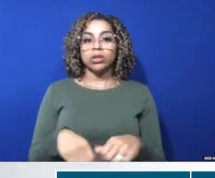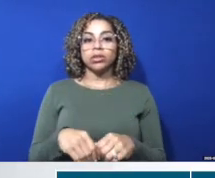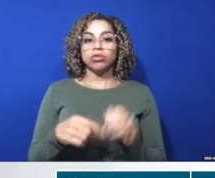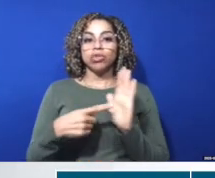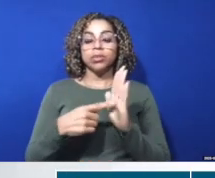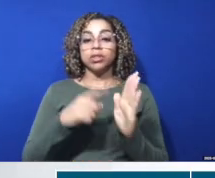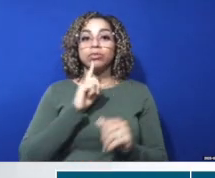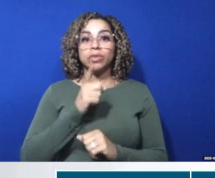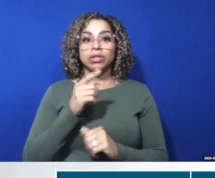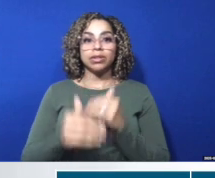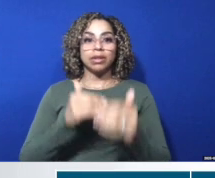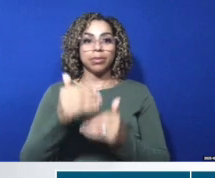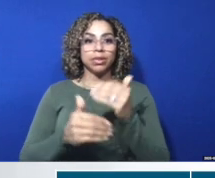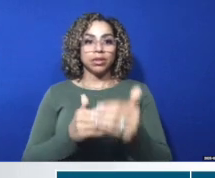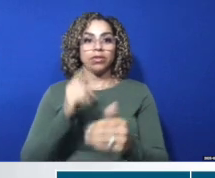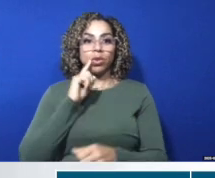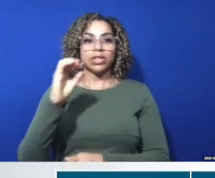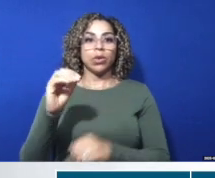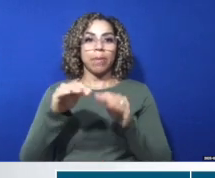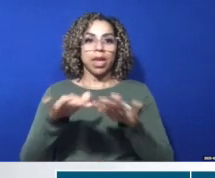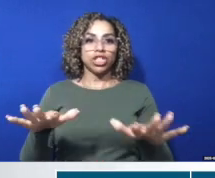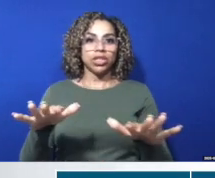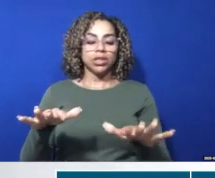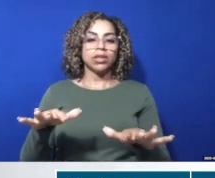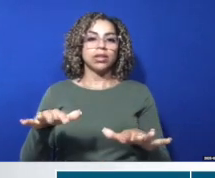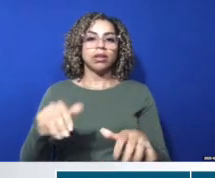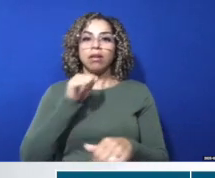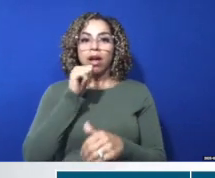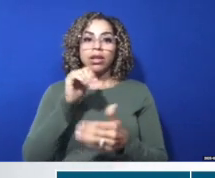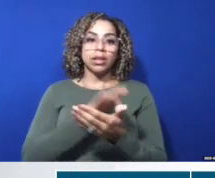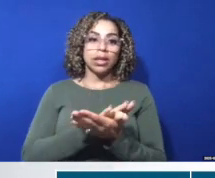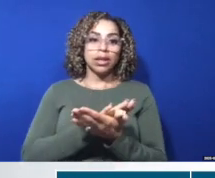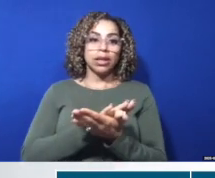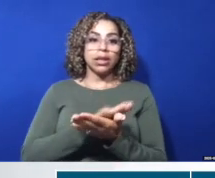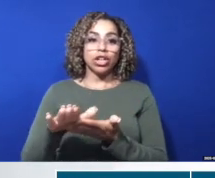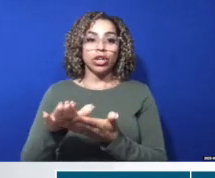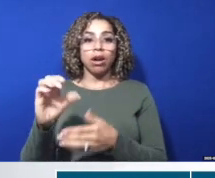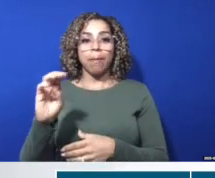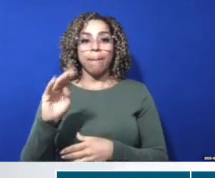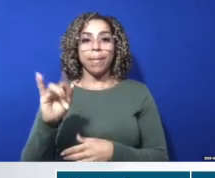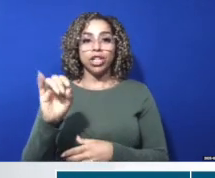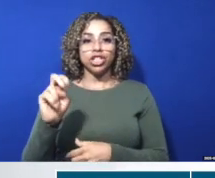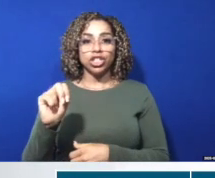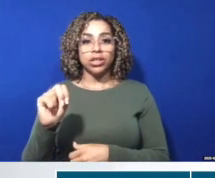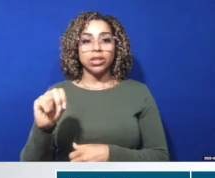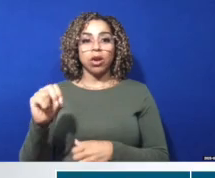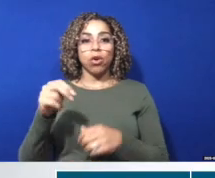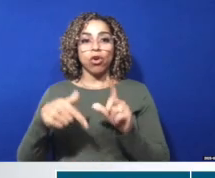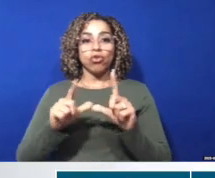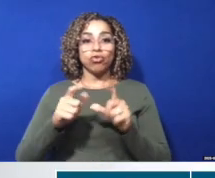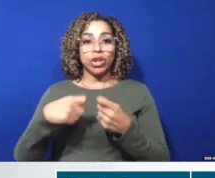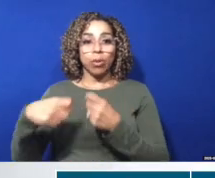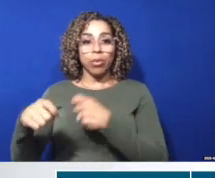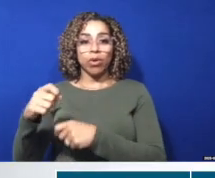emission in demanding applications, not just cleaner combustion, renewable fuels, or conventional hybrids. Some examples